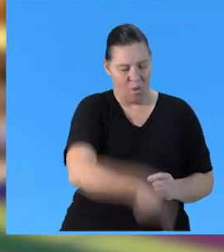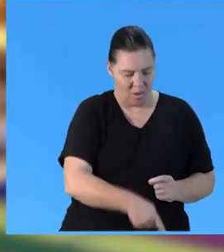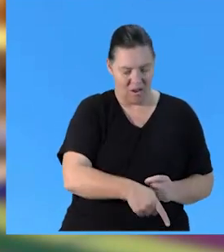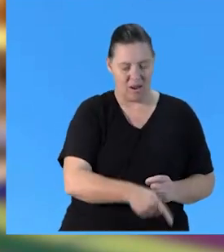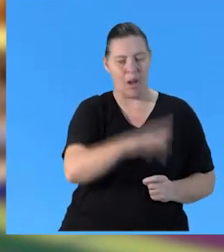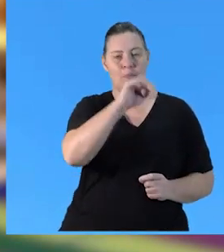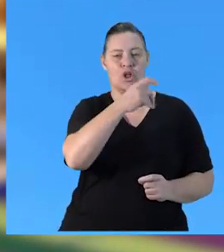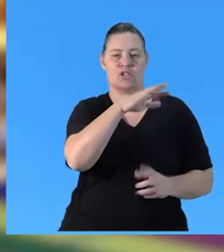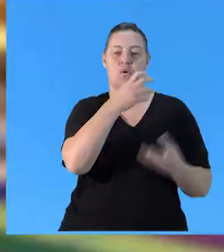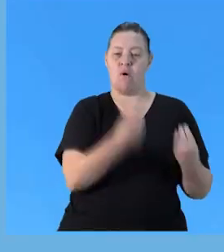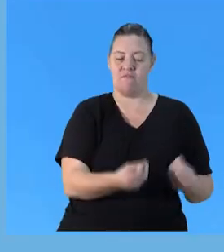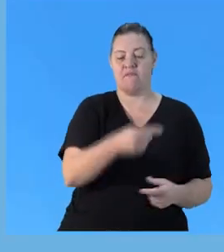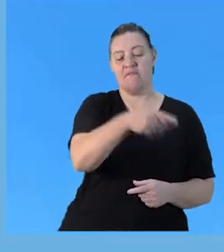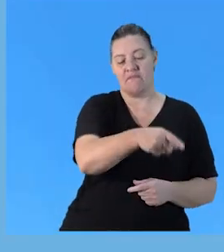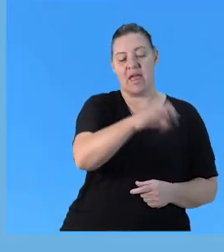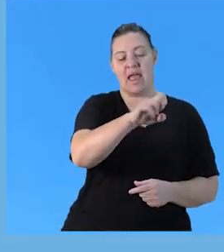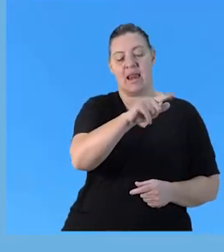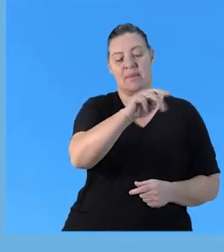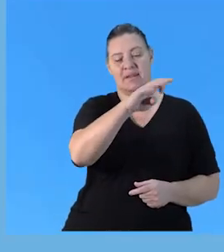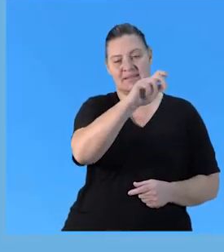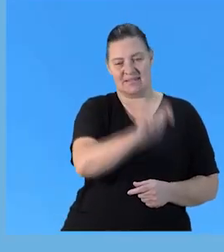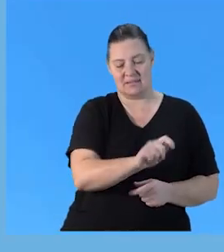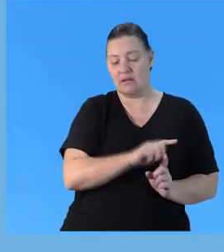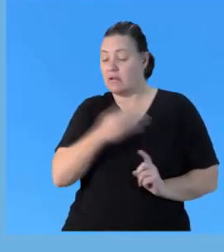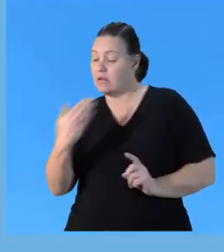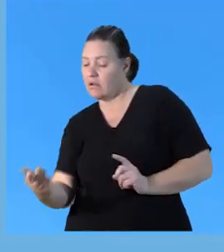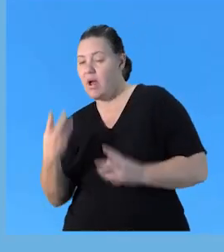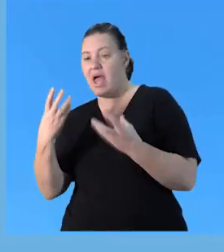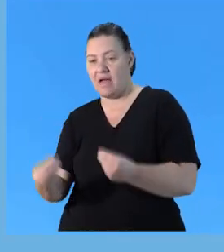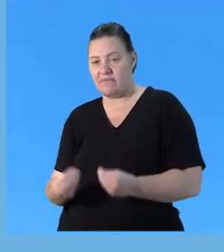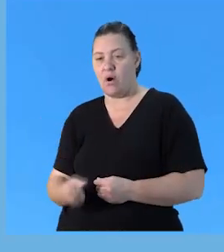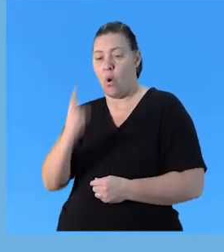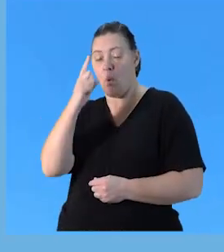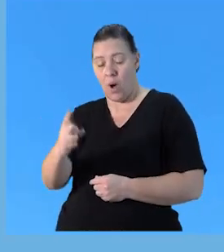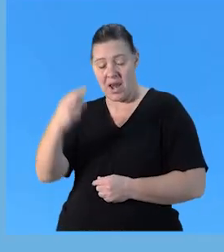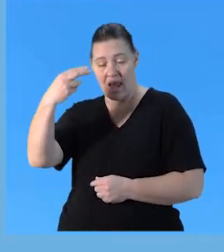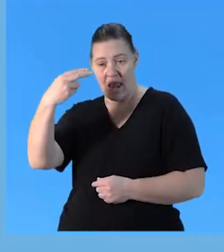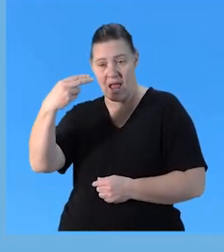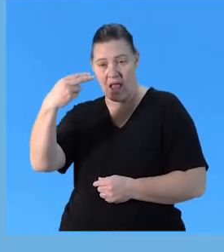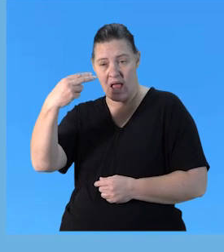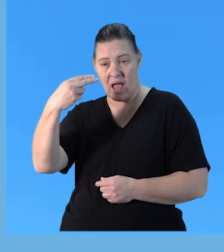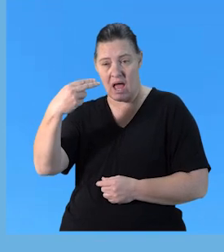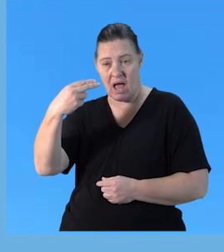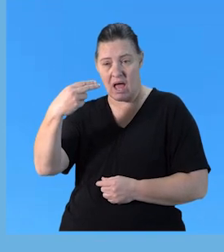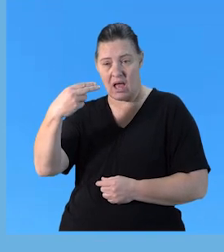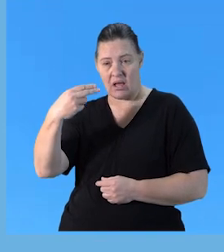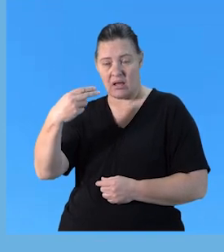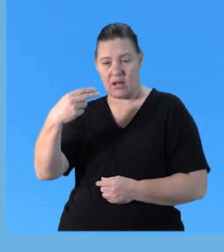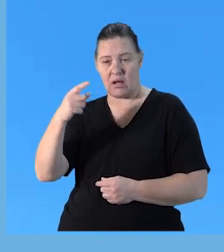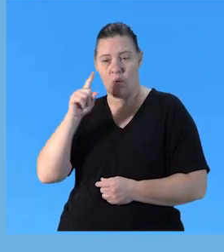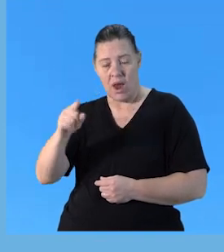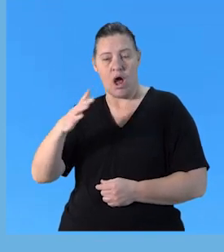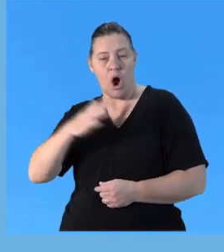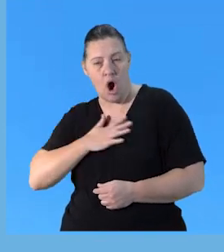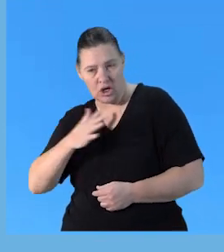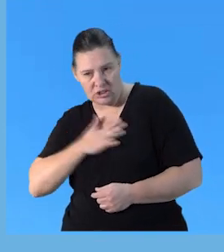remember, our main idea was the circuits and components, and within that we looked at electric current and then further looked at the